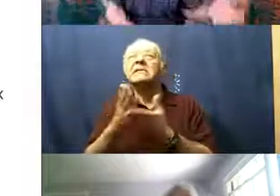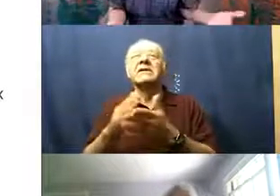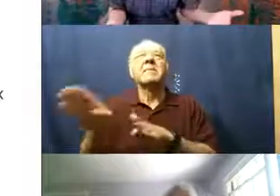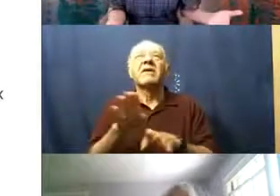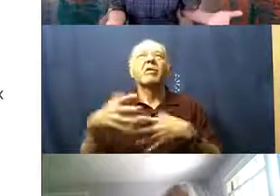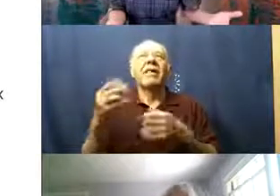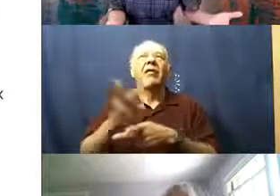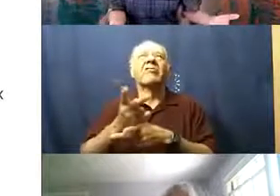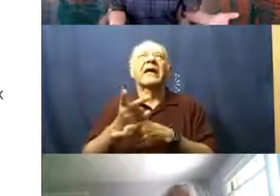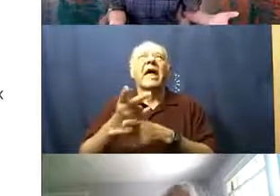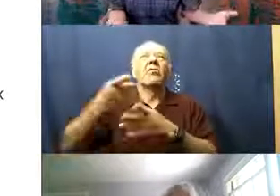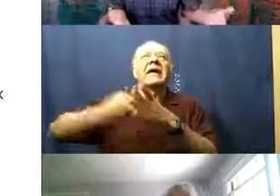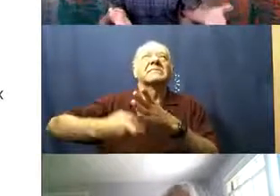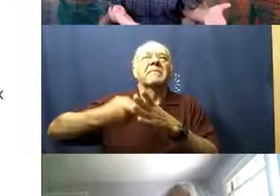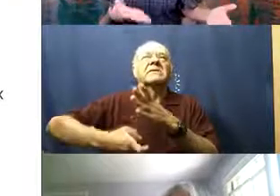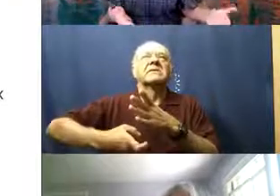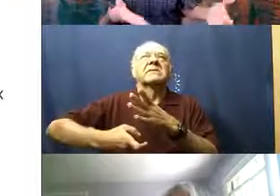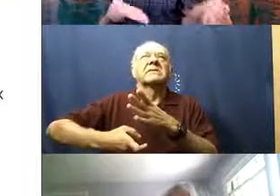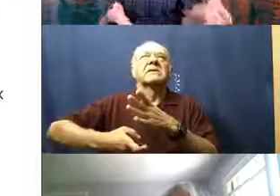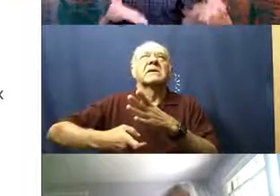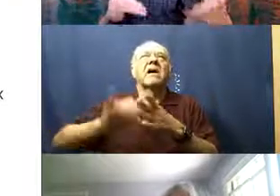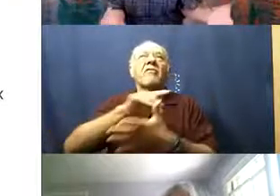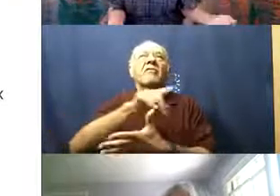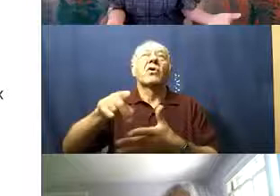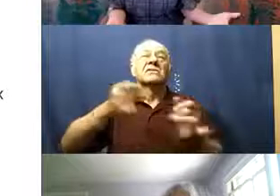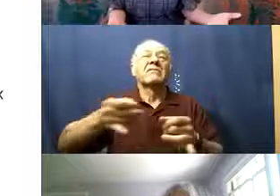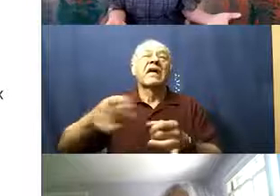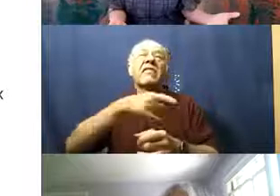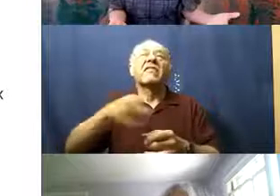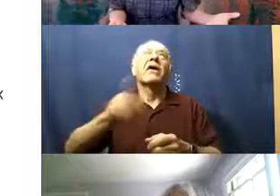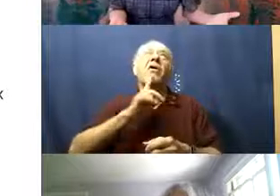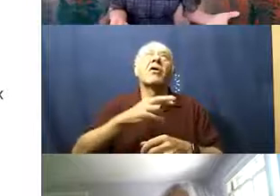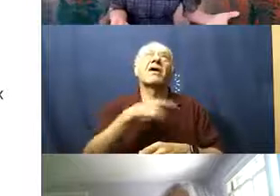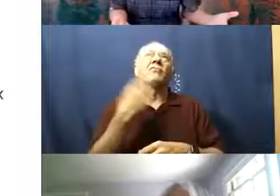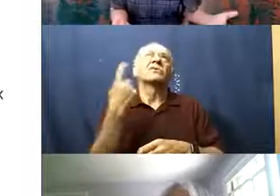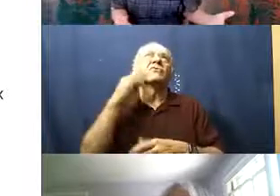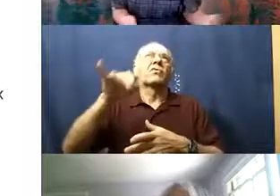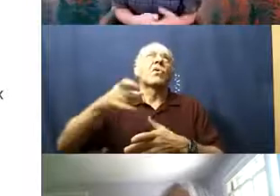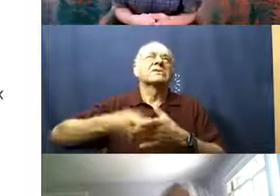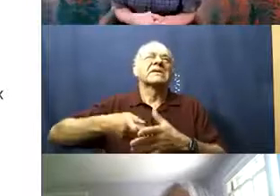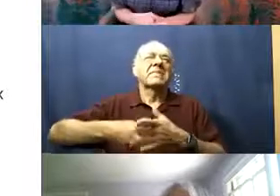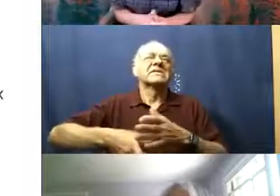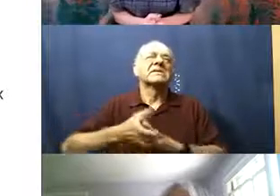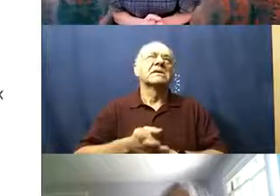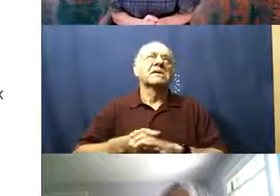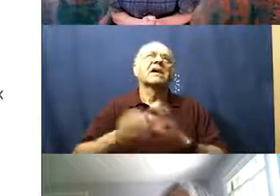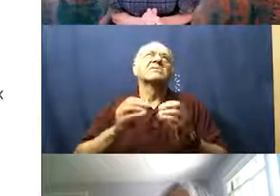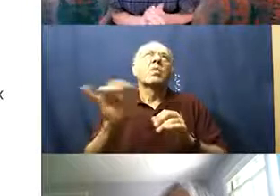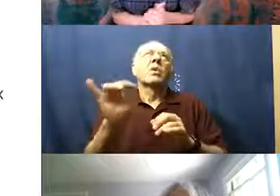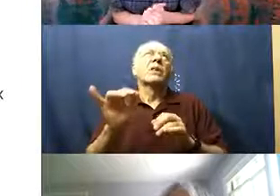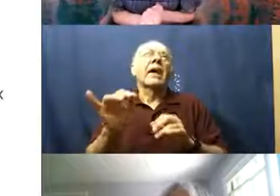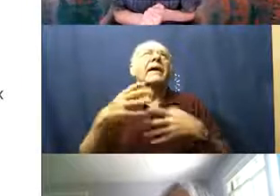healthcare expenses of these individuals, and they are at risk for those expenses. So it is more like health